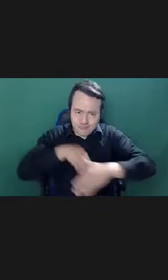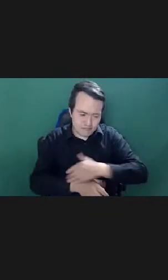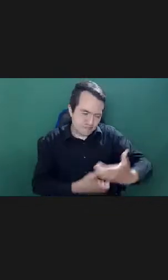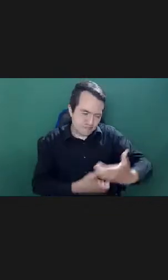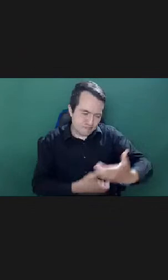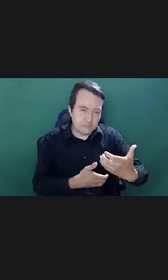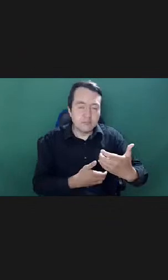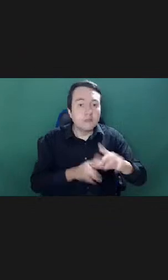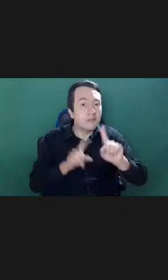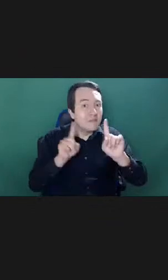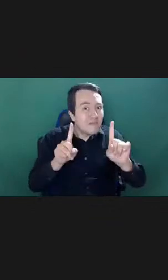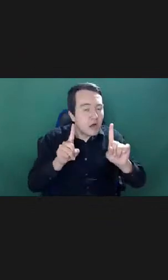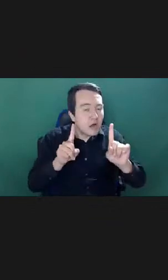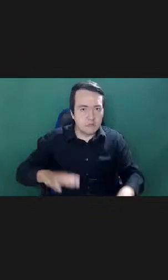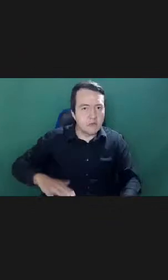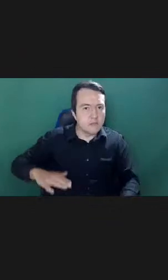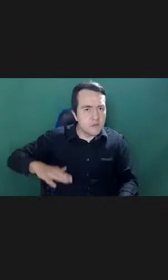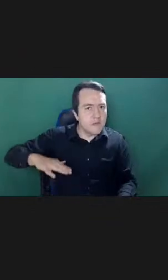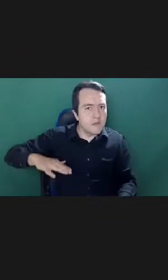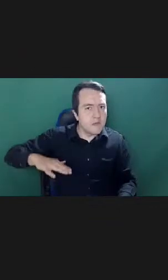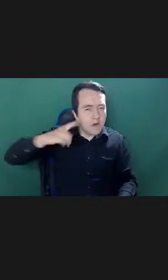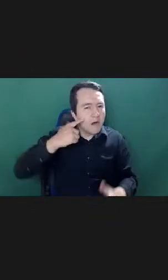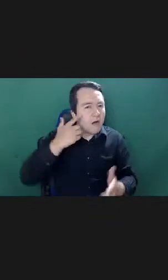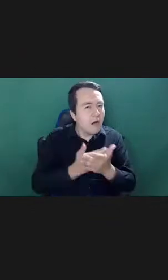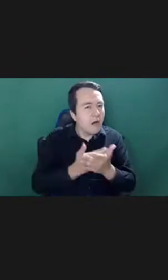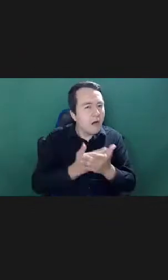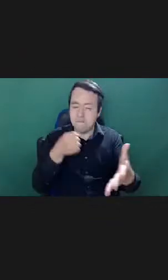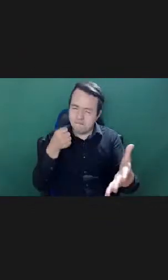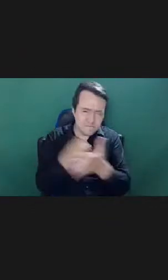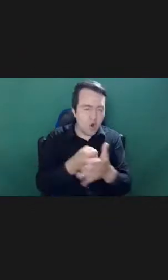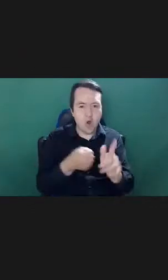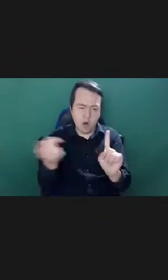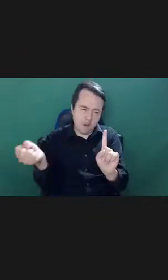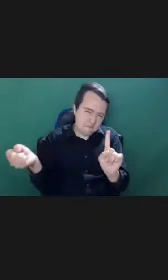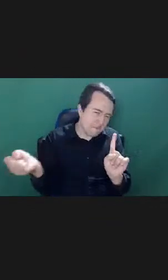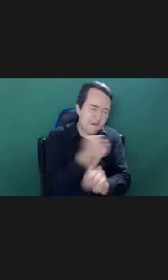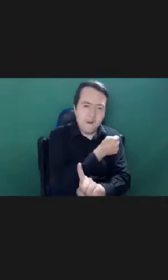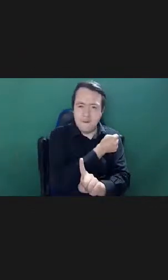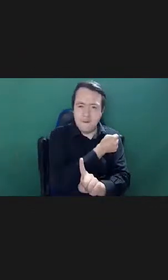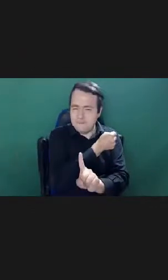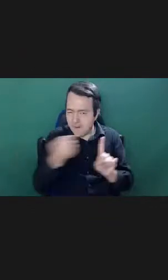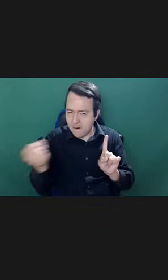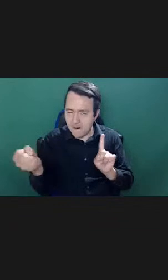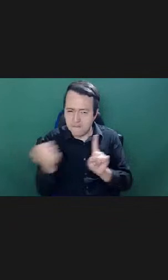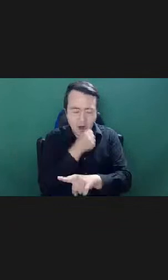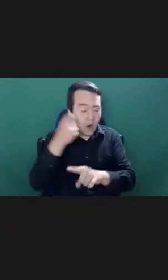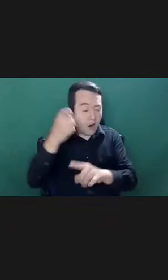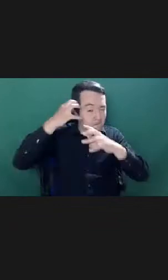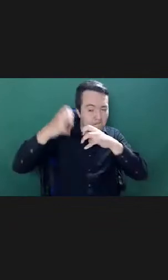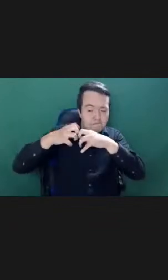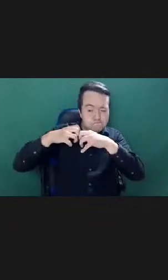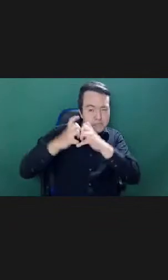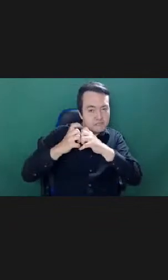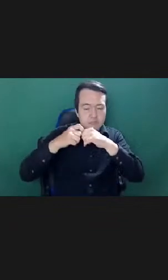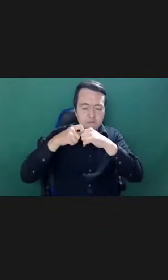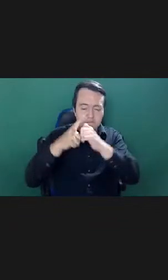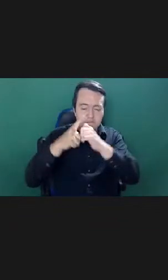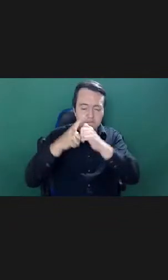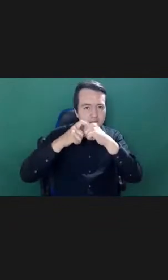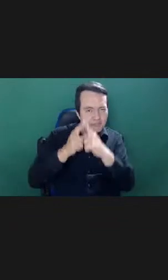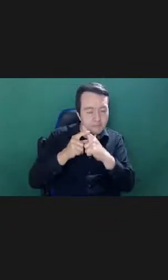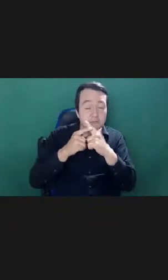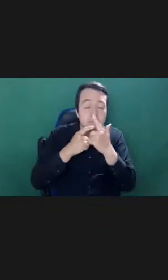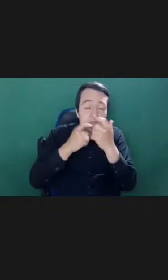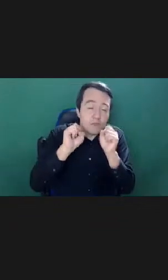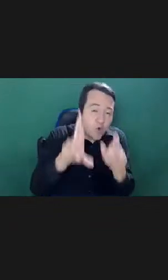violence, and the burden, the mental health related burden reaches about 40% for people in the working years